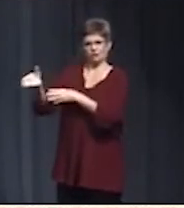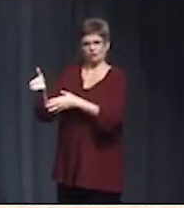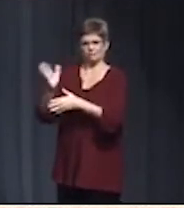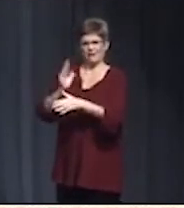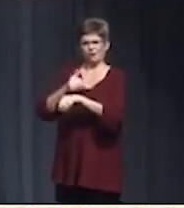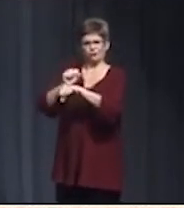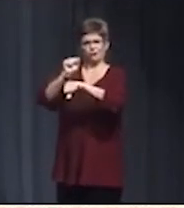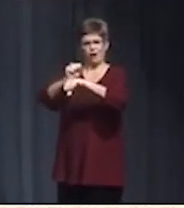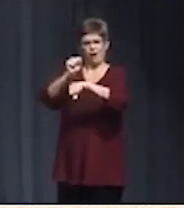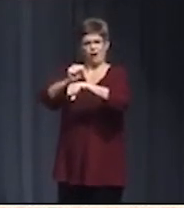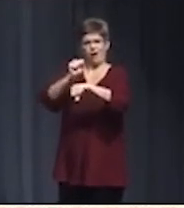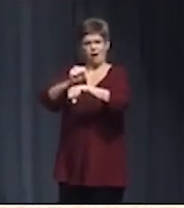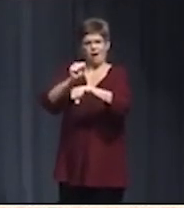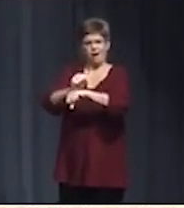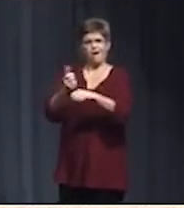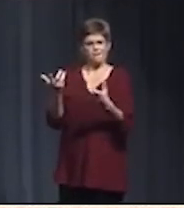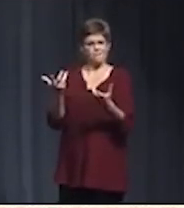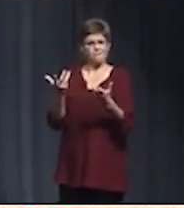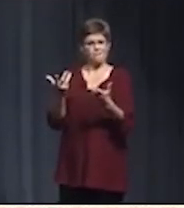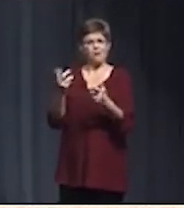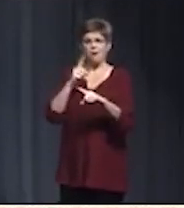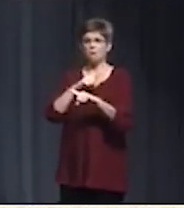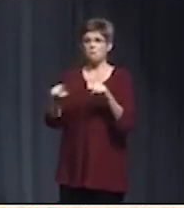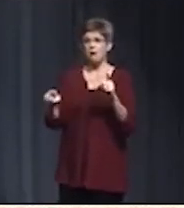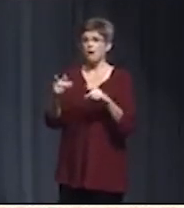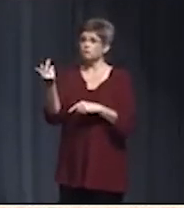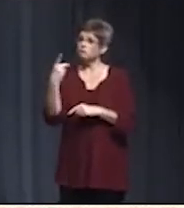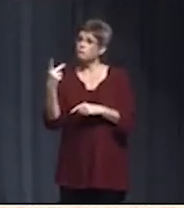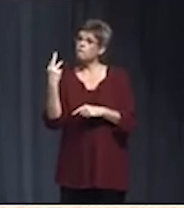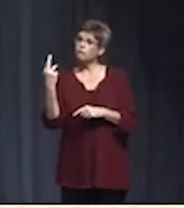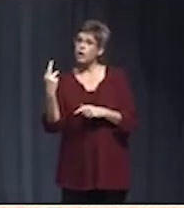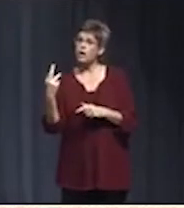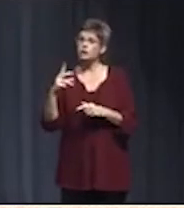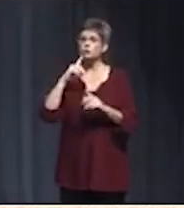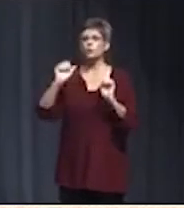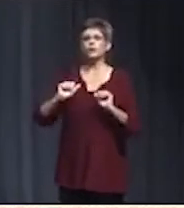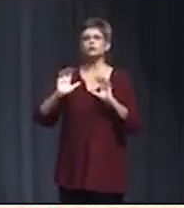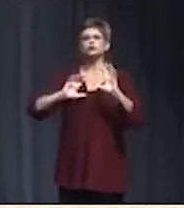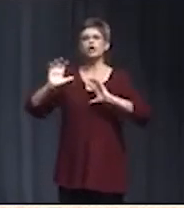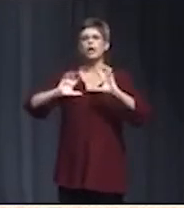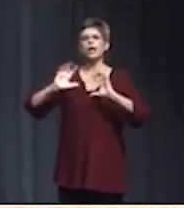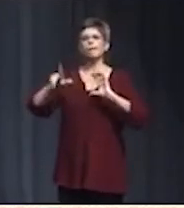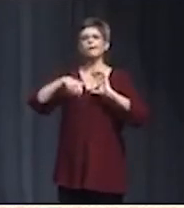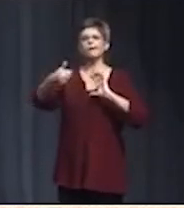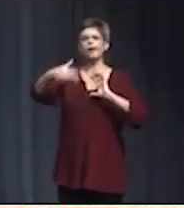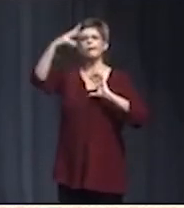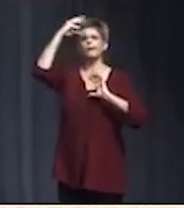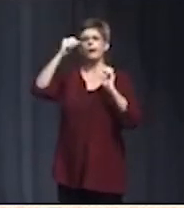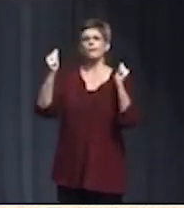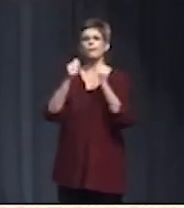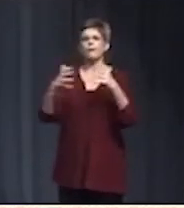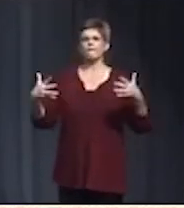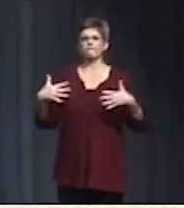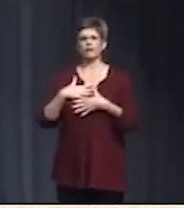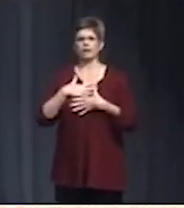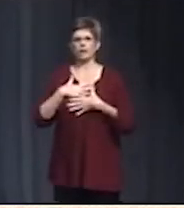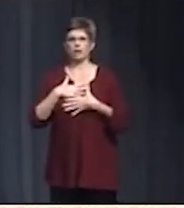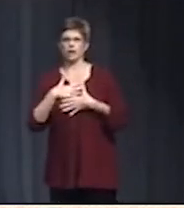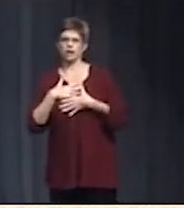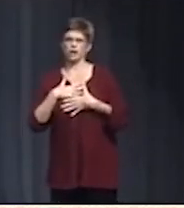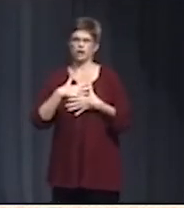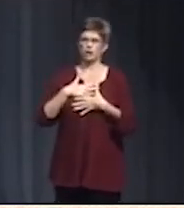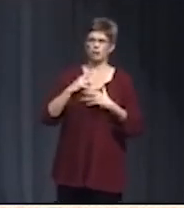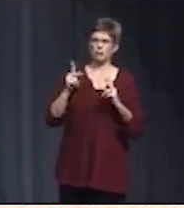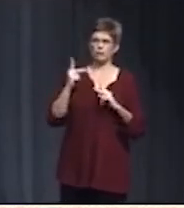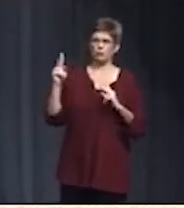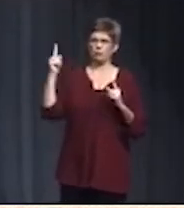jobs. But we're also friends, and it allows us to have that chat with another guy without any fear or concern about what somebody else